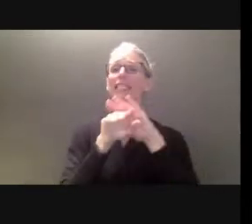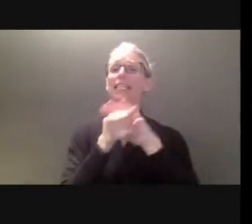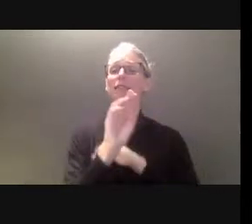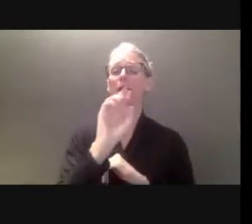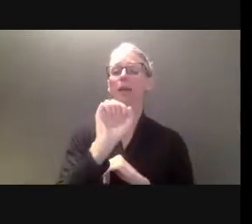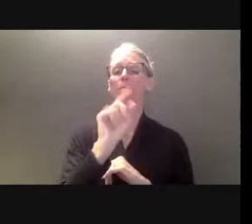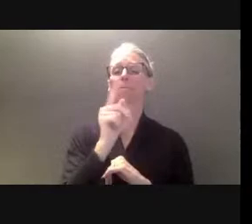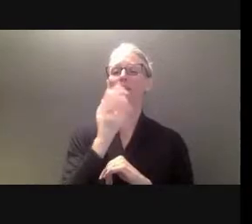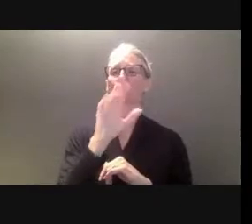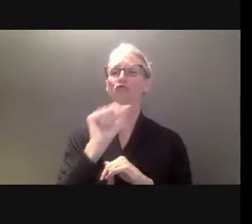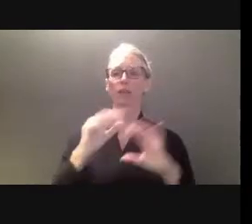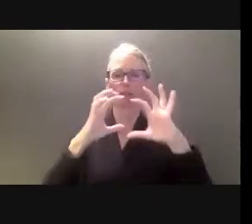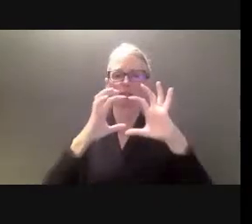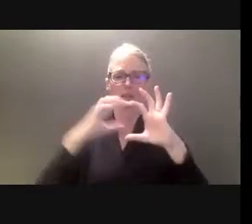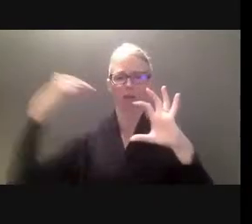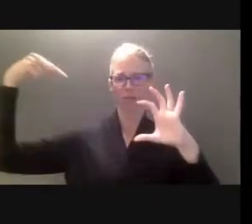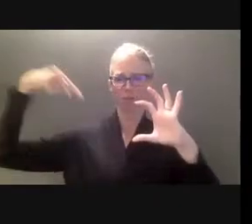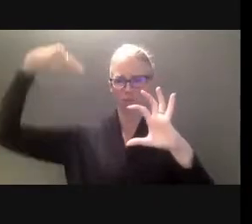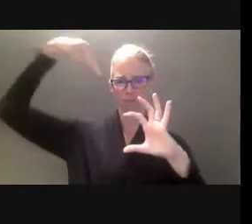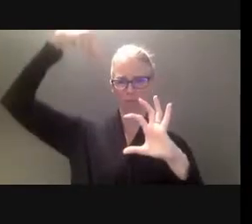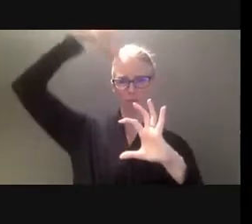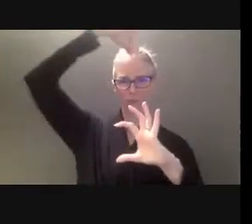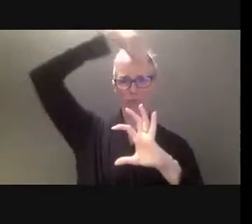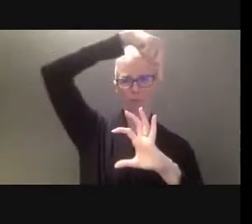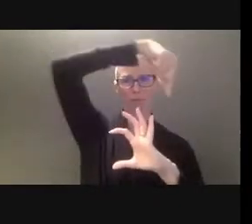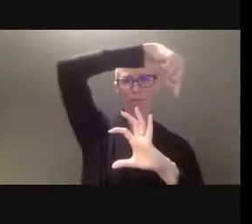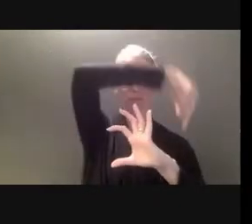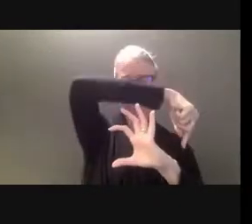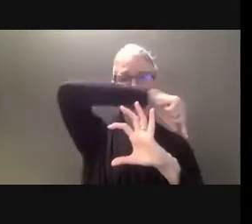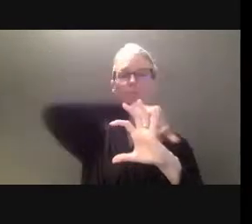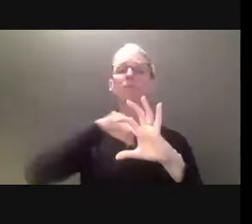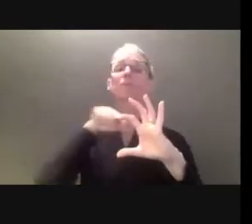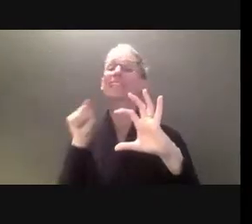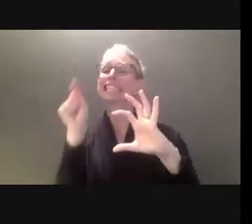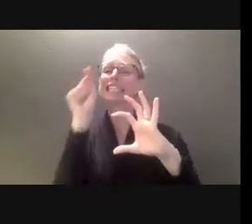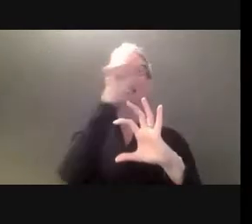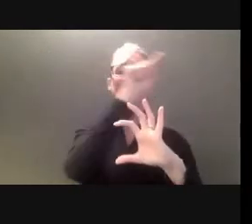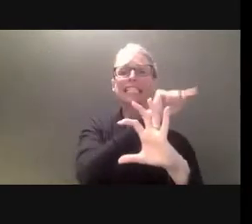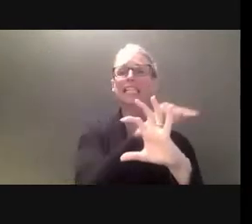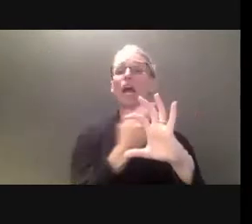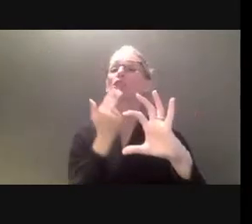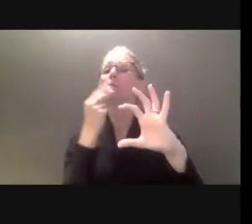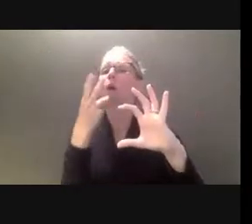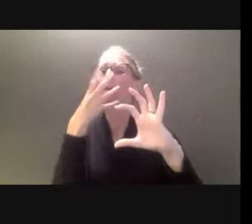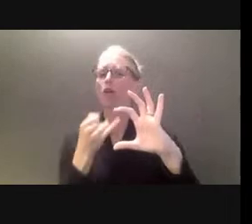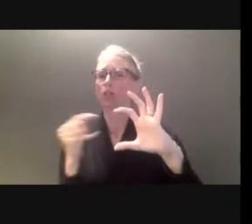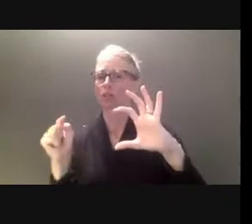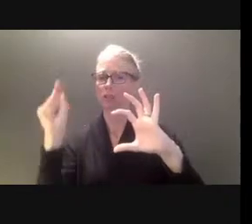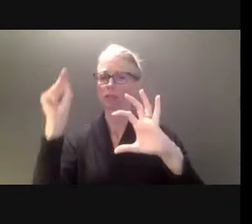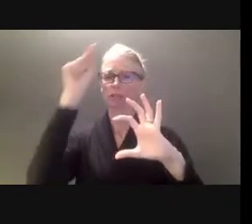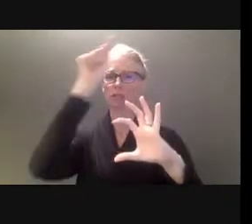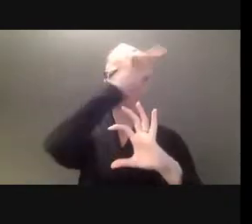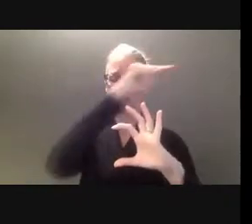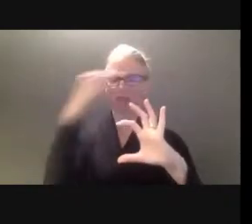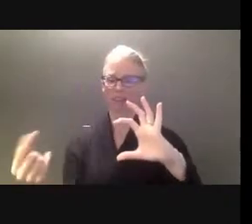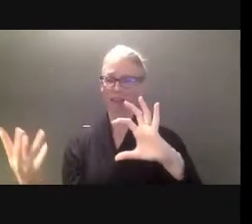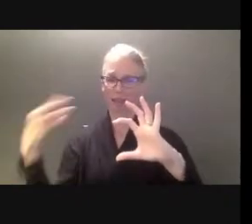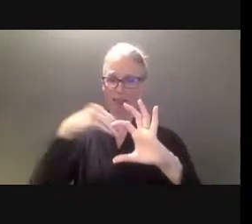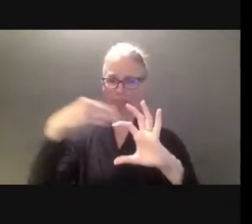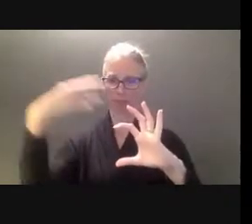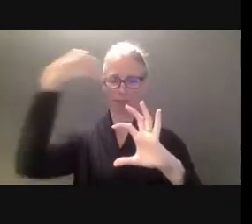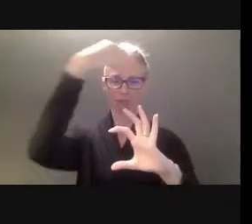accessibility matrix is a culmination of the findings from all our smaller projects, which are shown on the slide in dark blue boxes with white